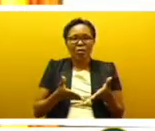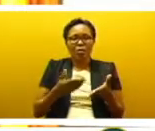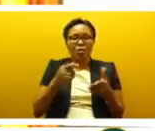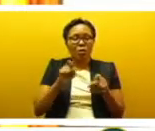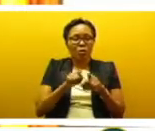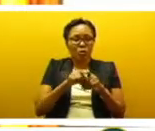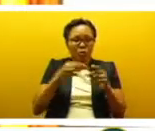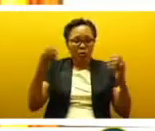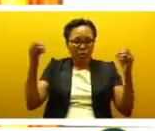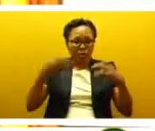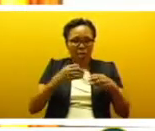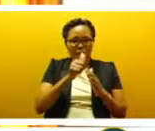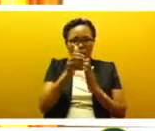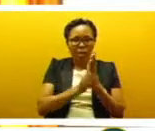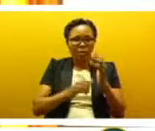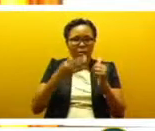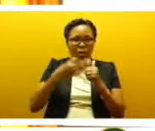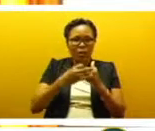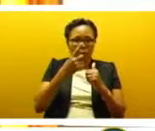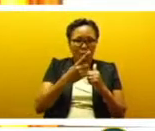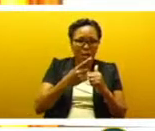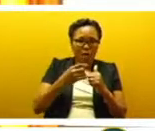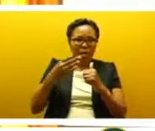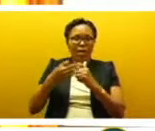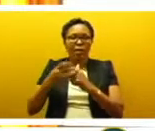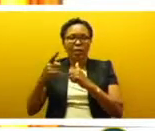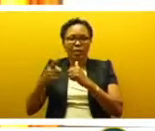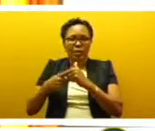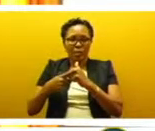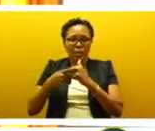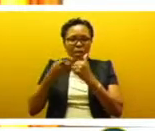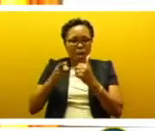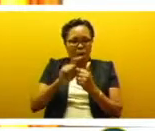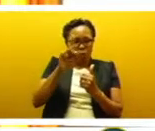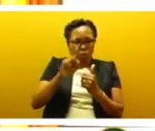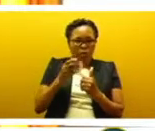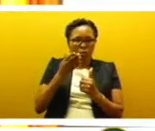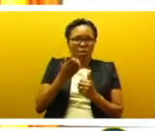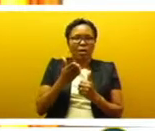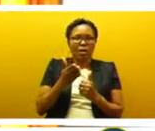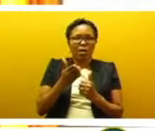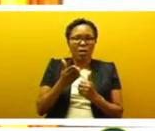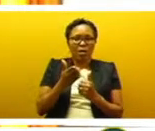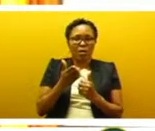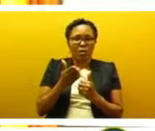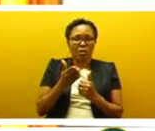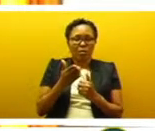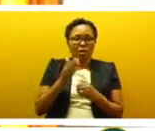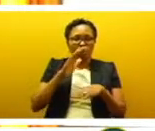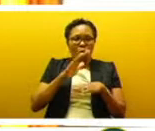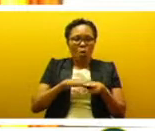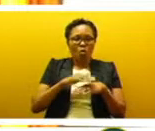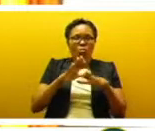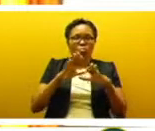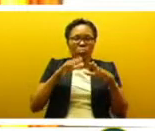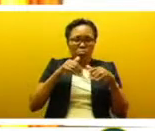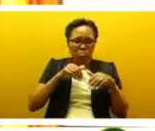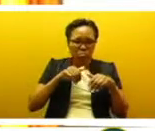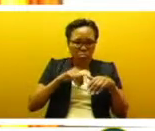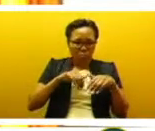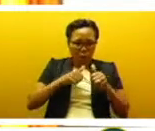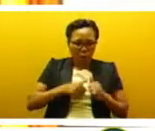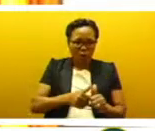Articles 81 and 86 are in question on compliance.